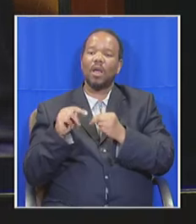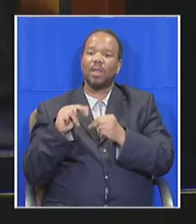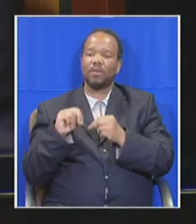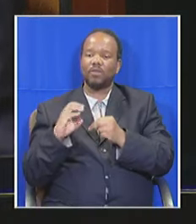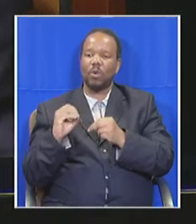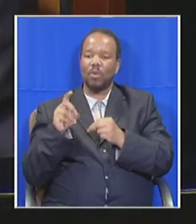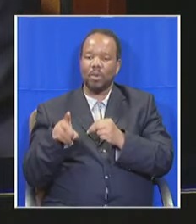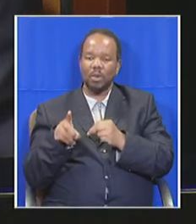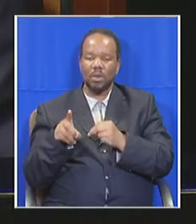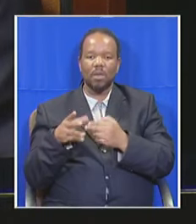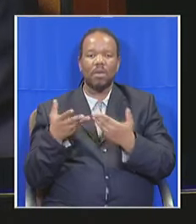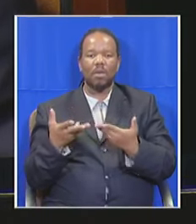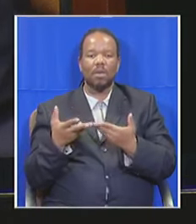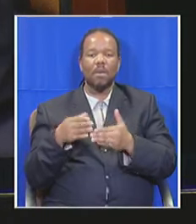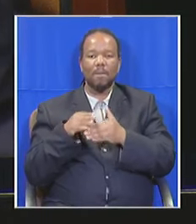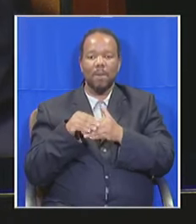Honorable Mthethwa.